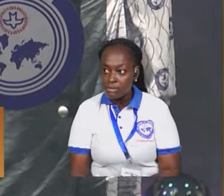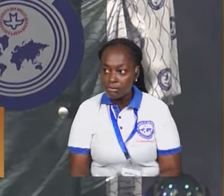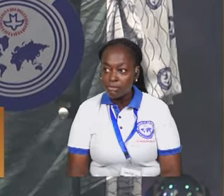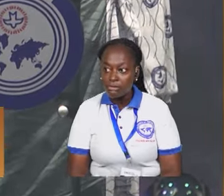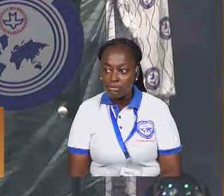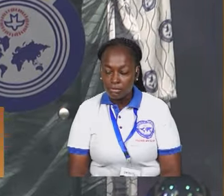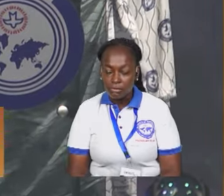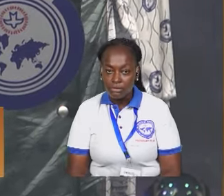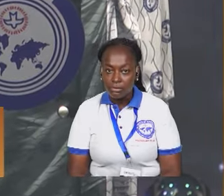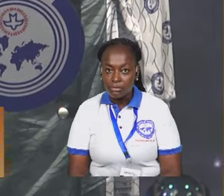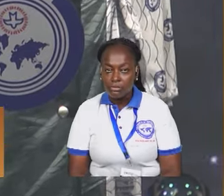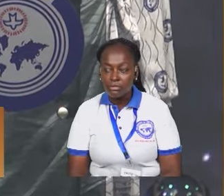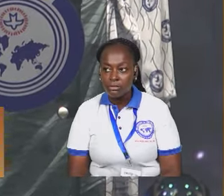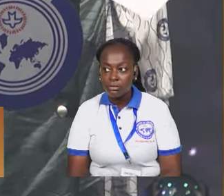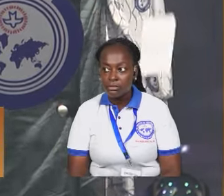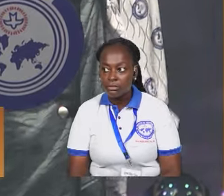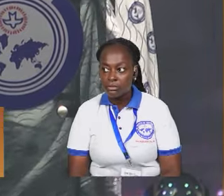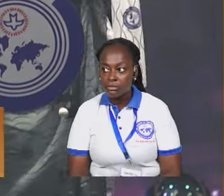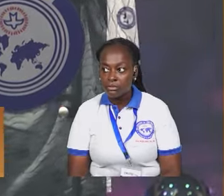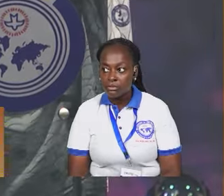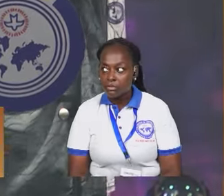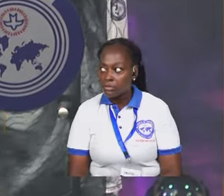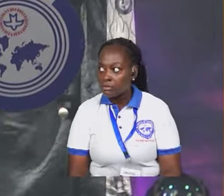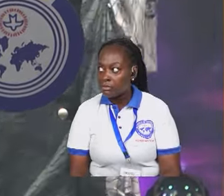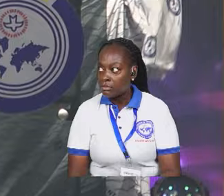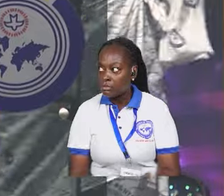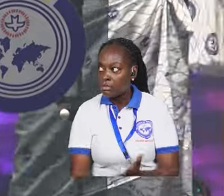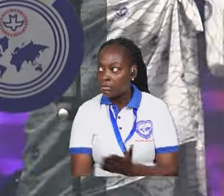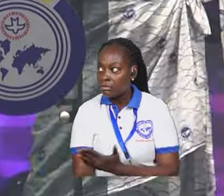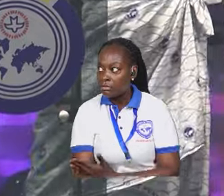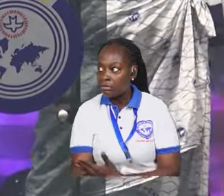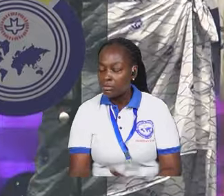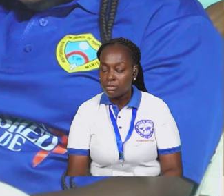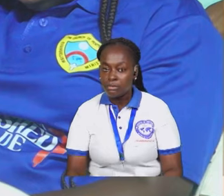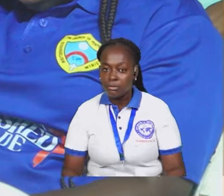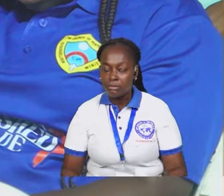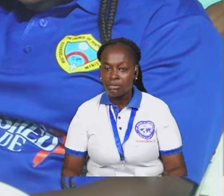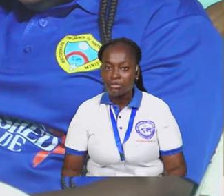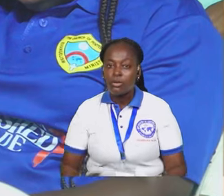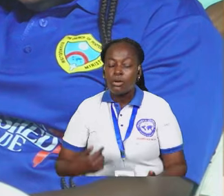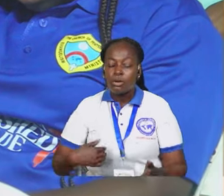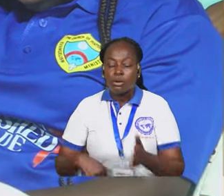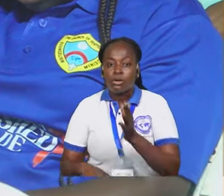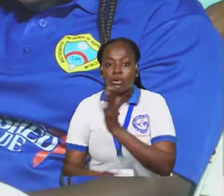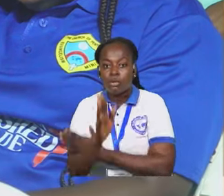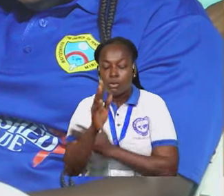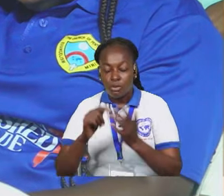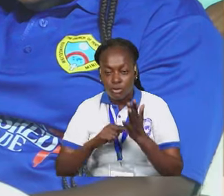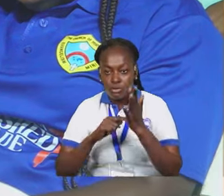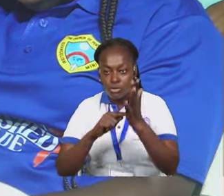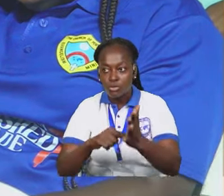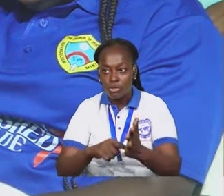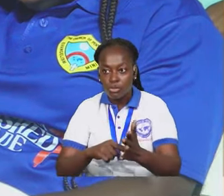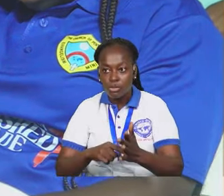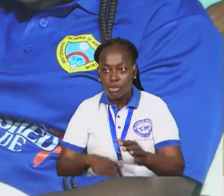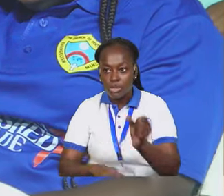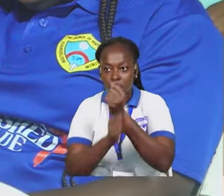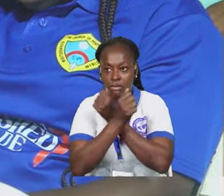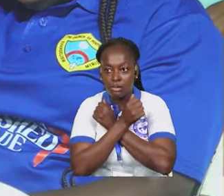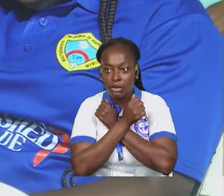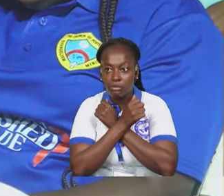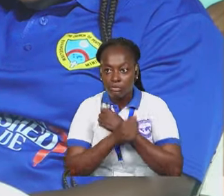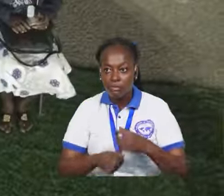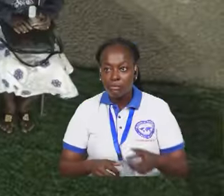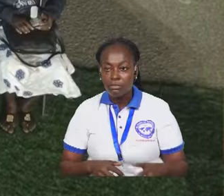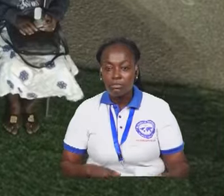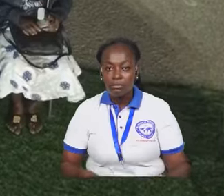now? If you read from Genesis chapter 3. Nyame yi ne daddy. God revealed his